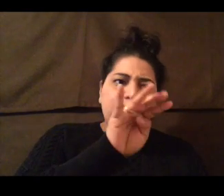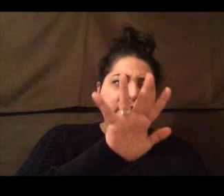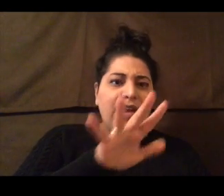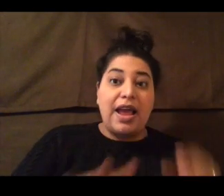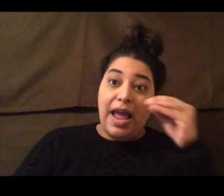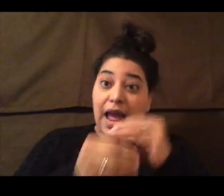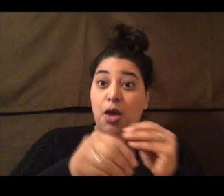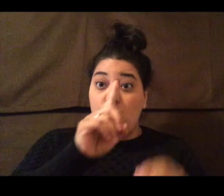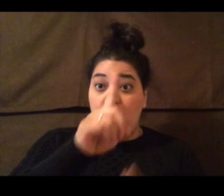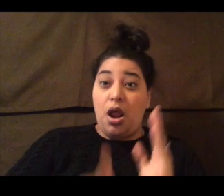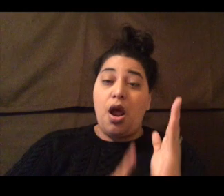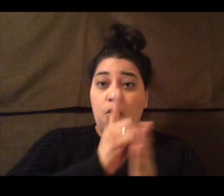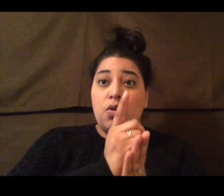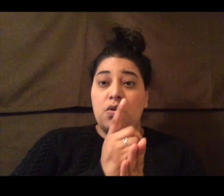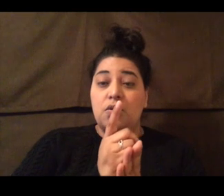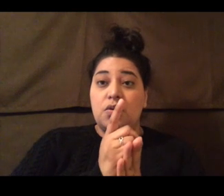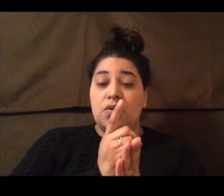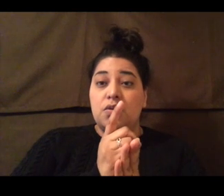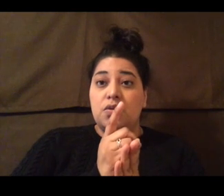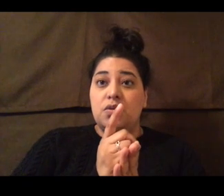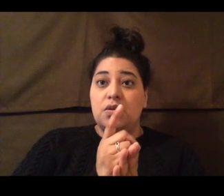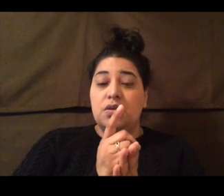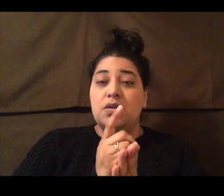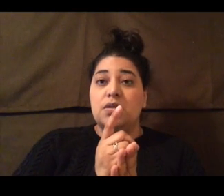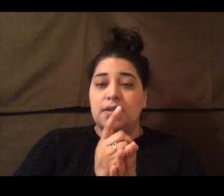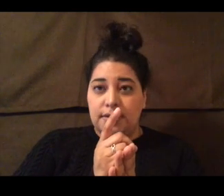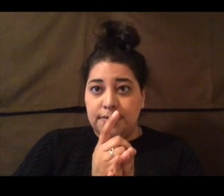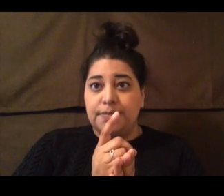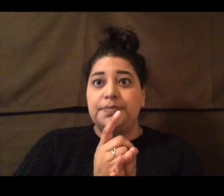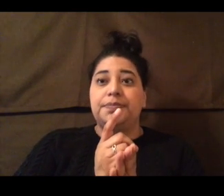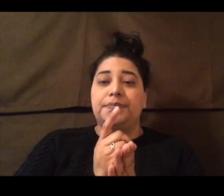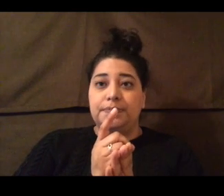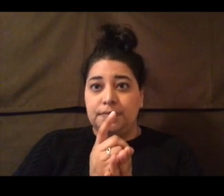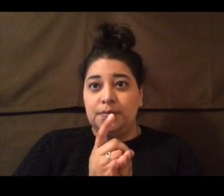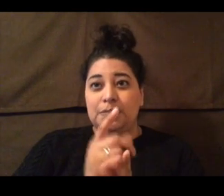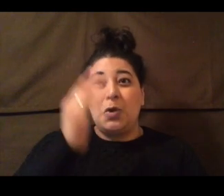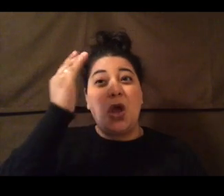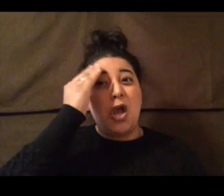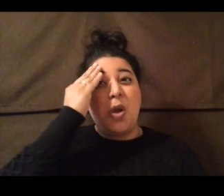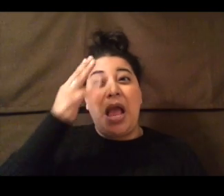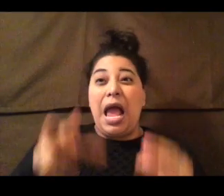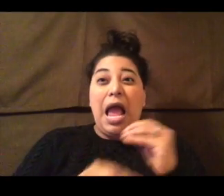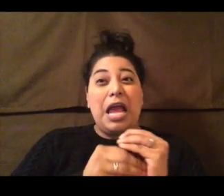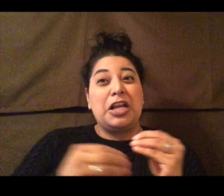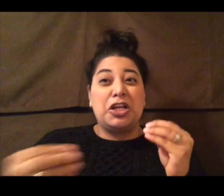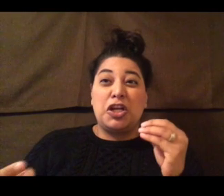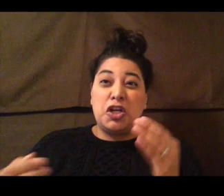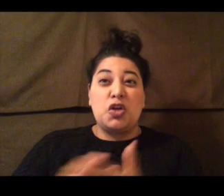plus 60 minutes. Well, I know that that's just adding a new hour to that. So that's going to be